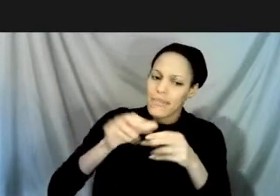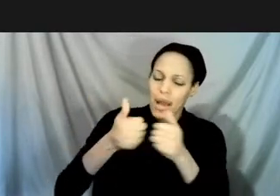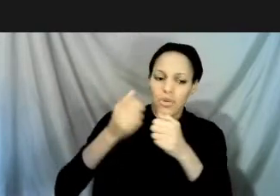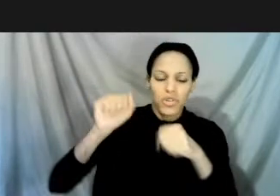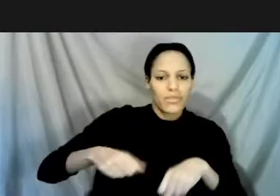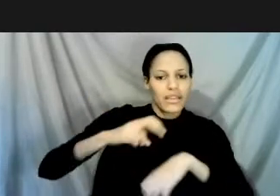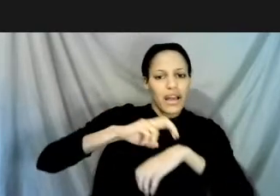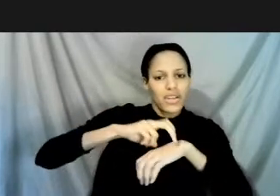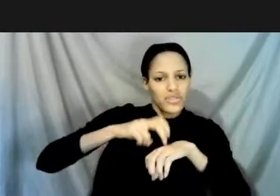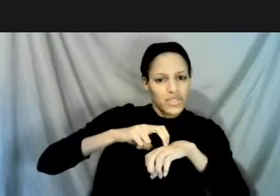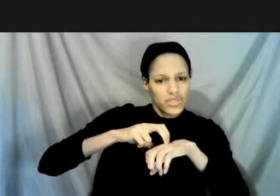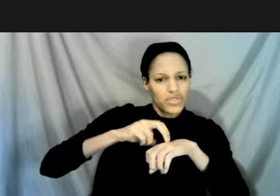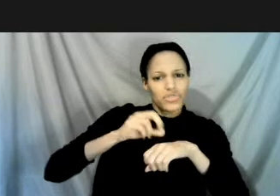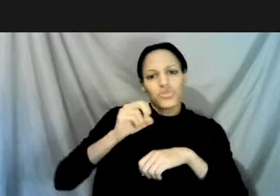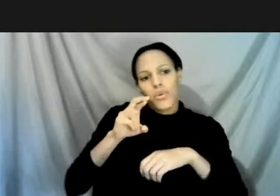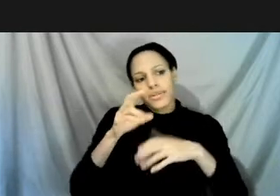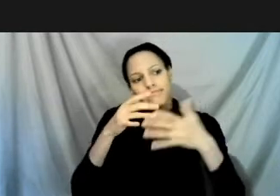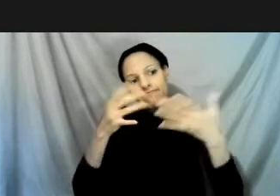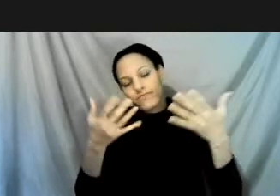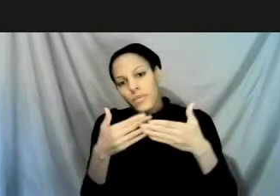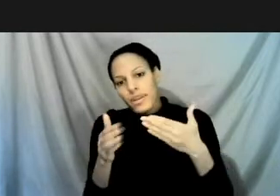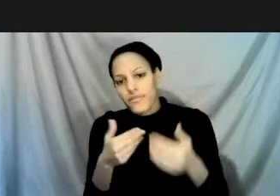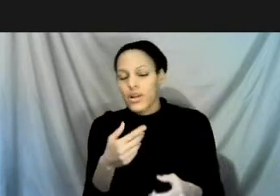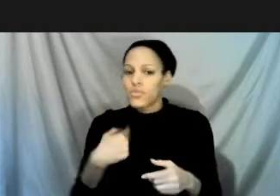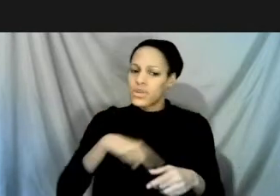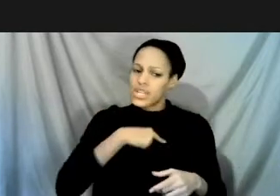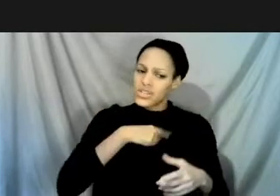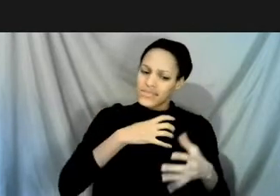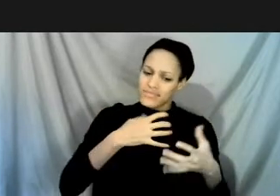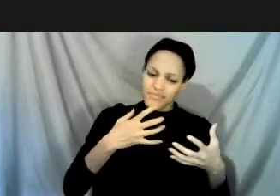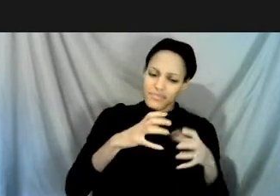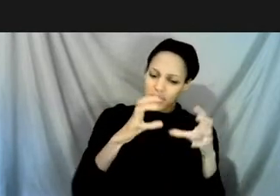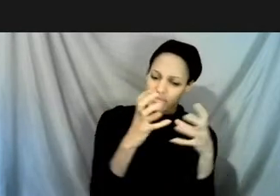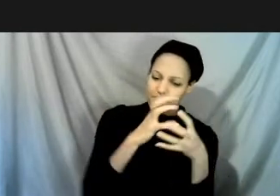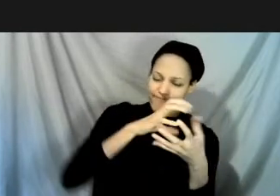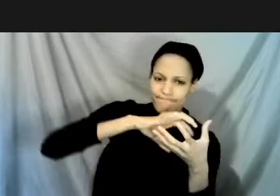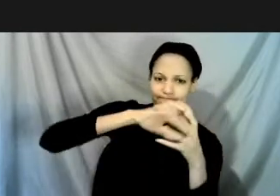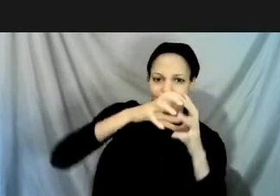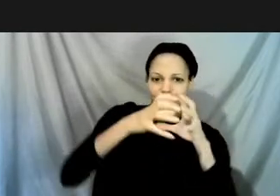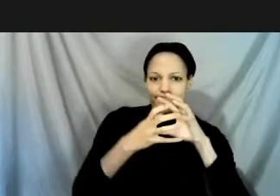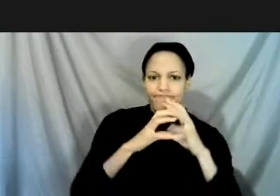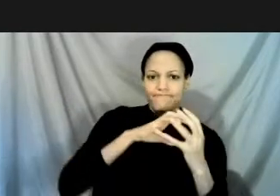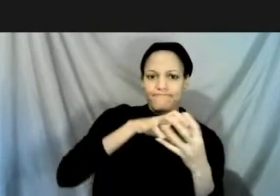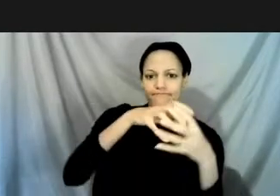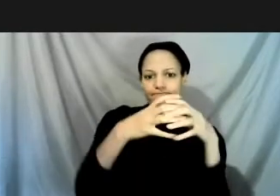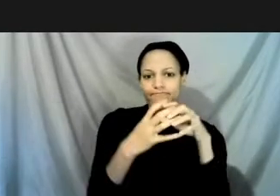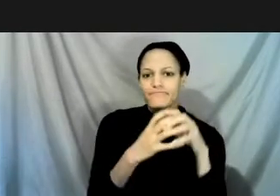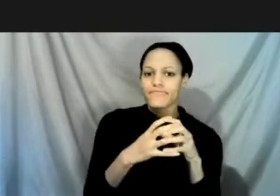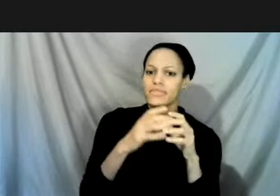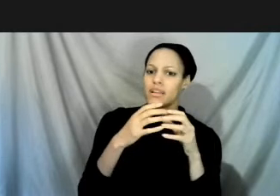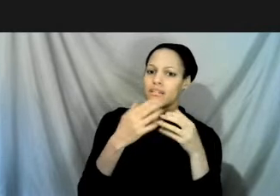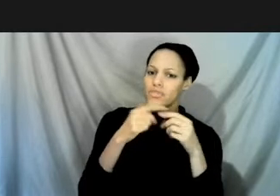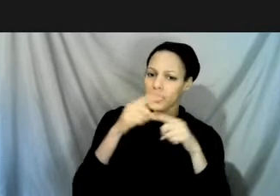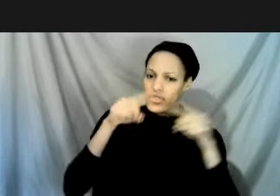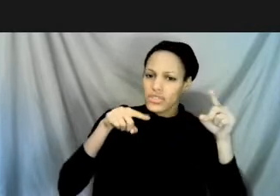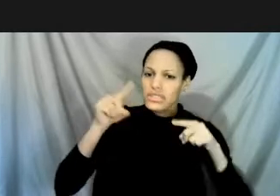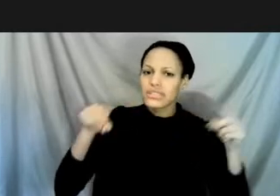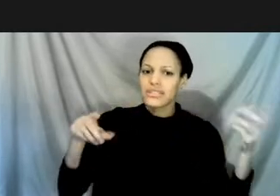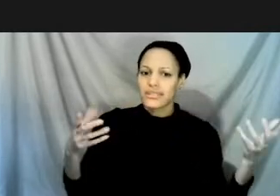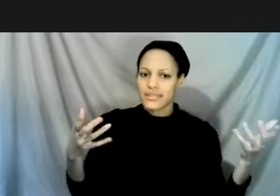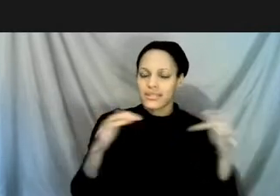whatever, we are such a conglomeration of diversity. And I